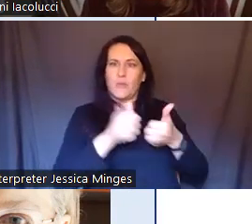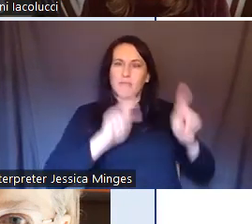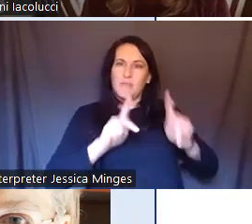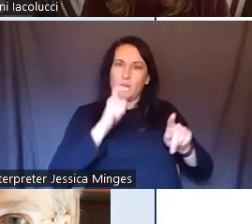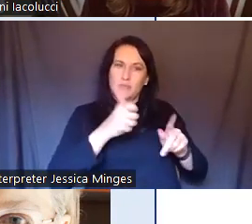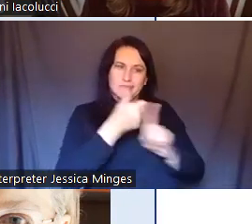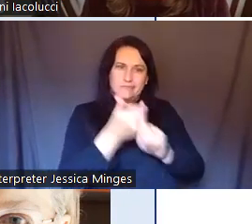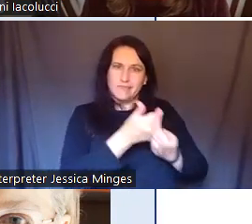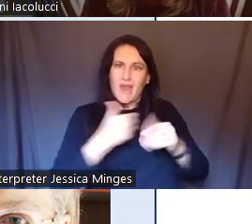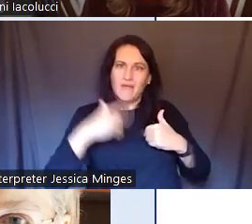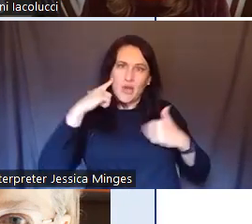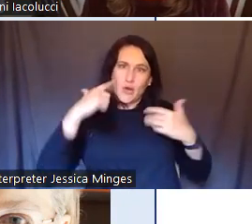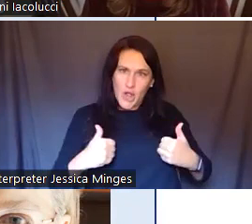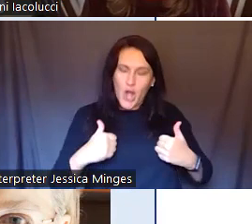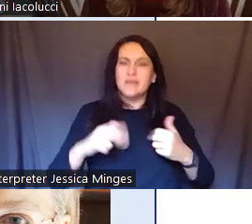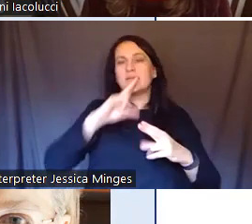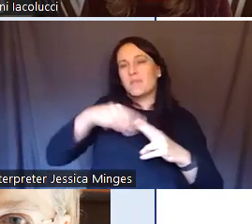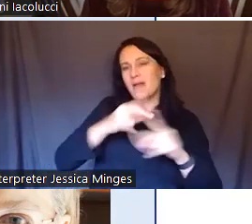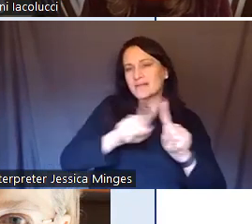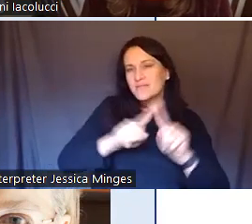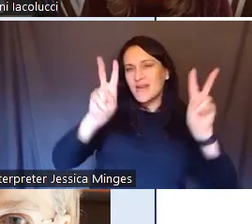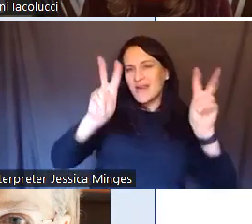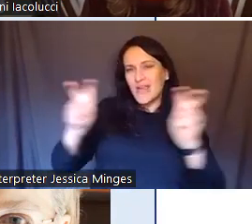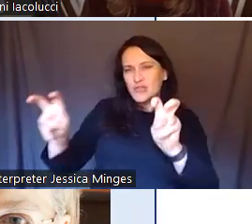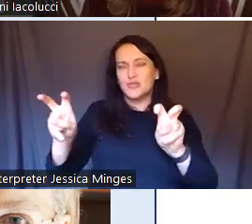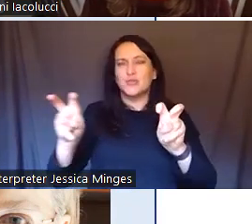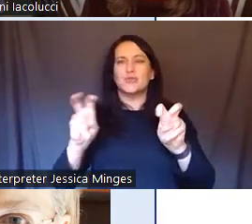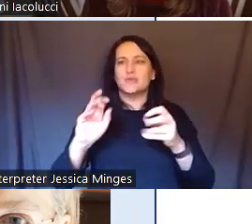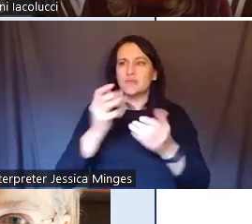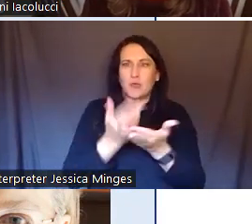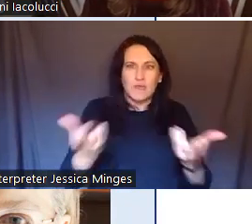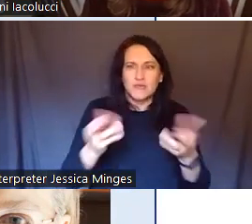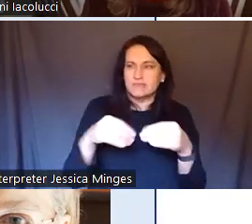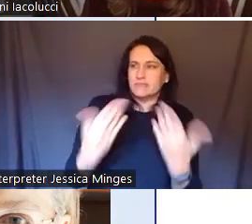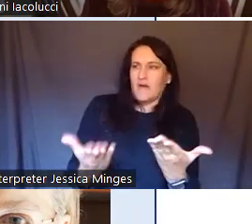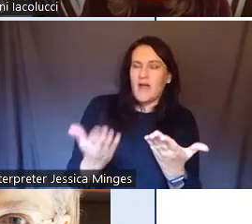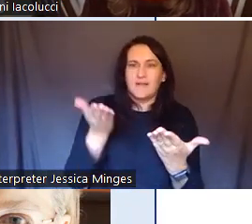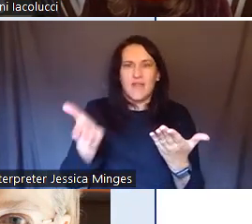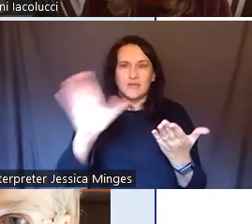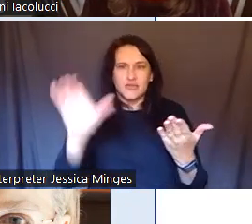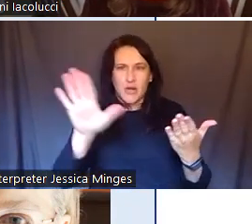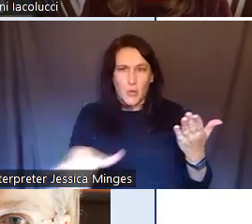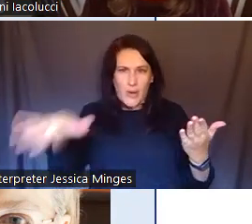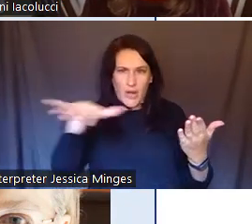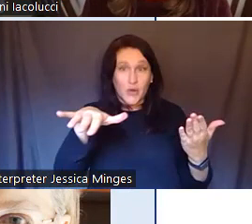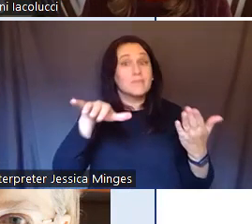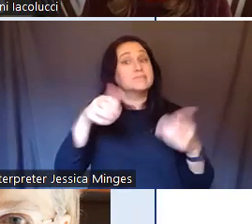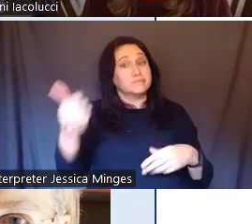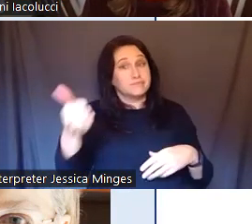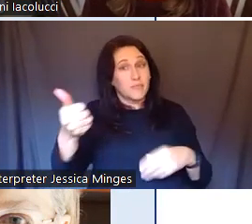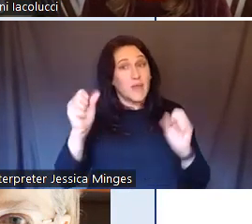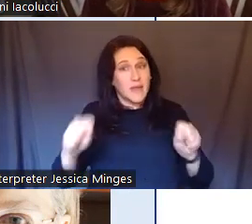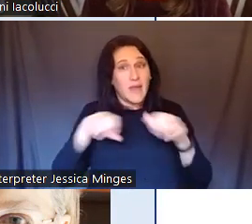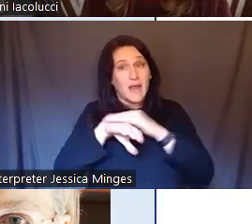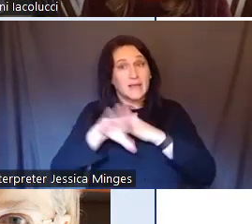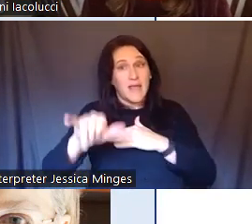the issues and the kinds of resources that are being implemented in the Chicago area. You'll be able to access that